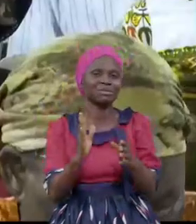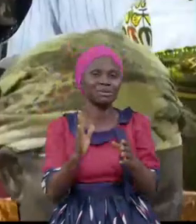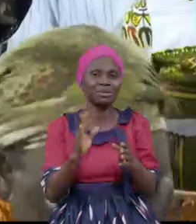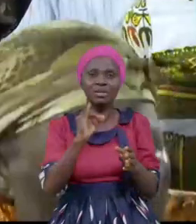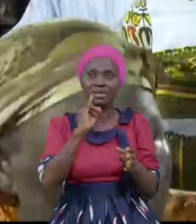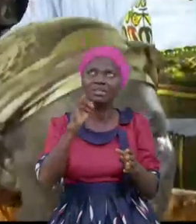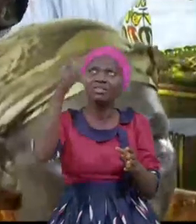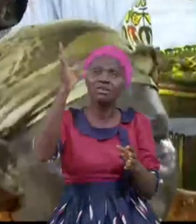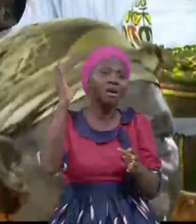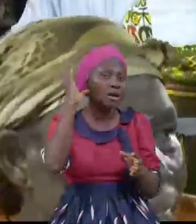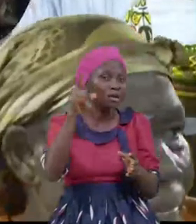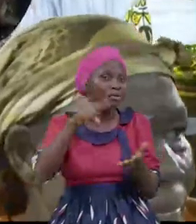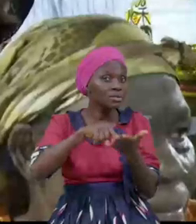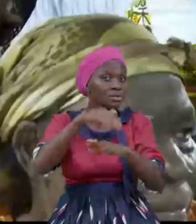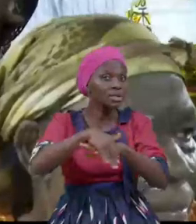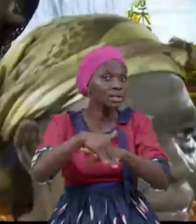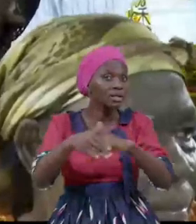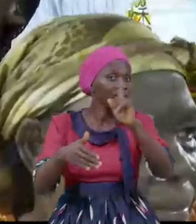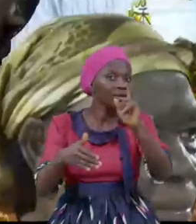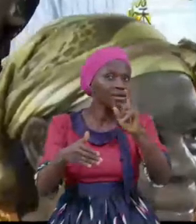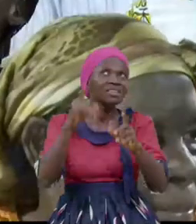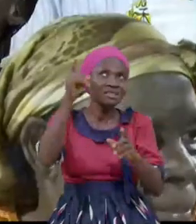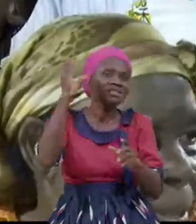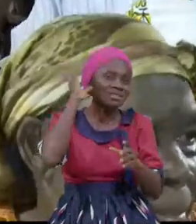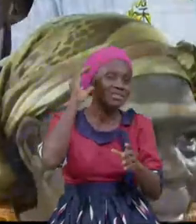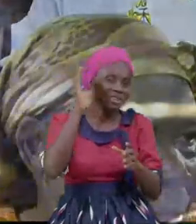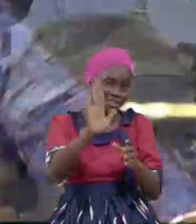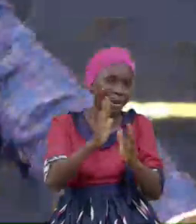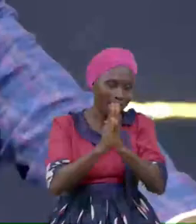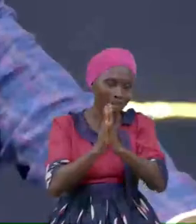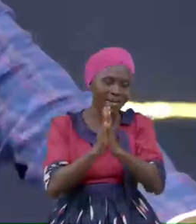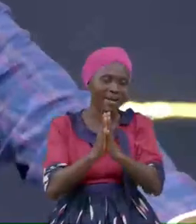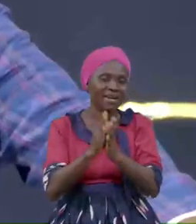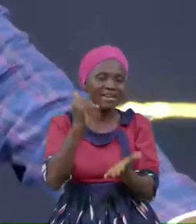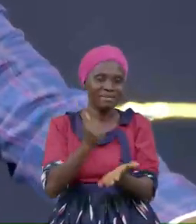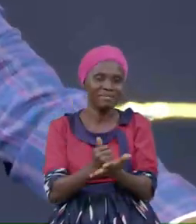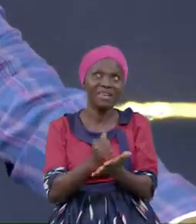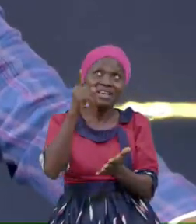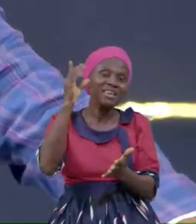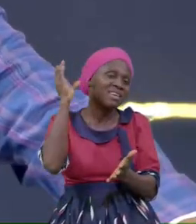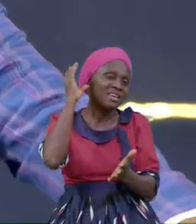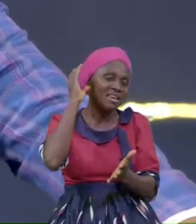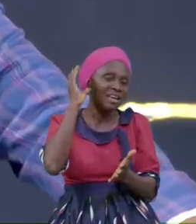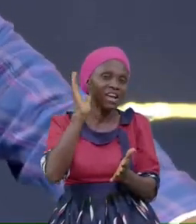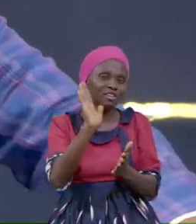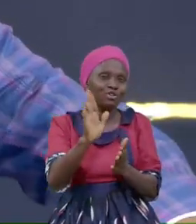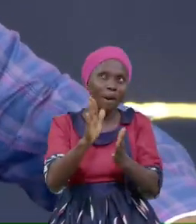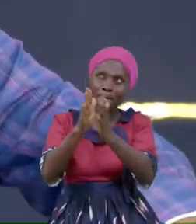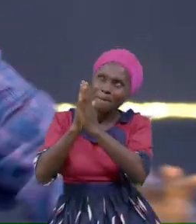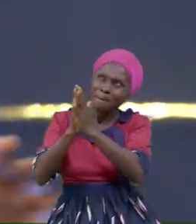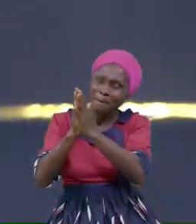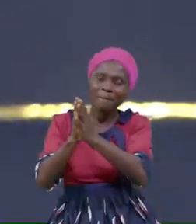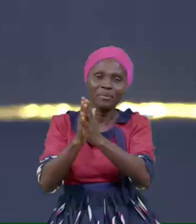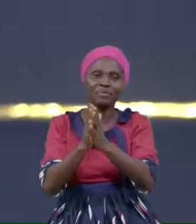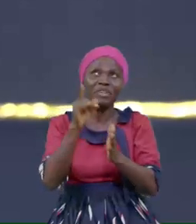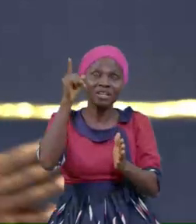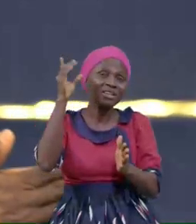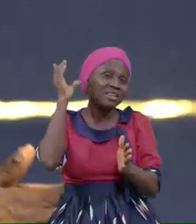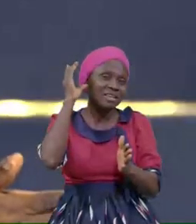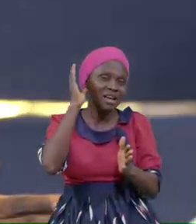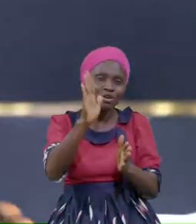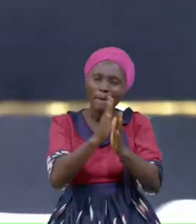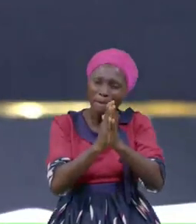tonight? Yes. He's hearing your prayer. Yes. He's hearing your request. He's hearing your demand,